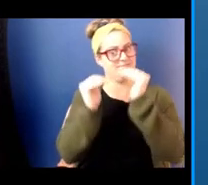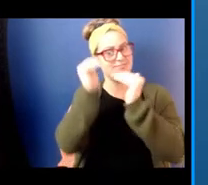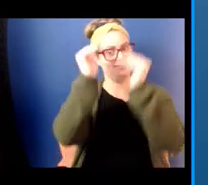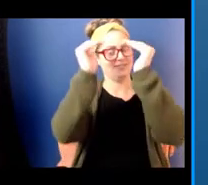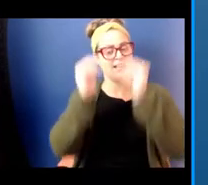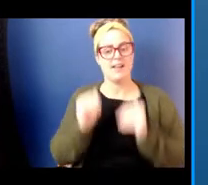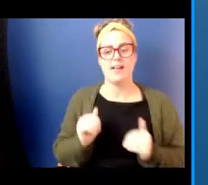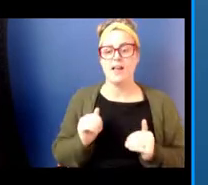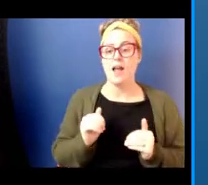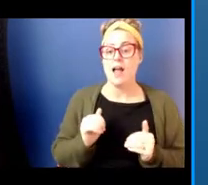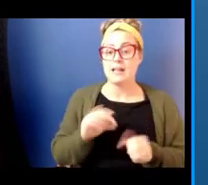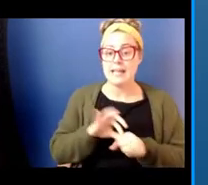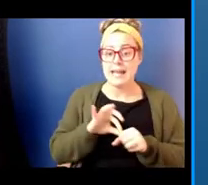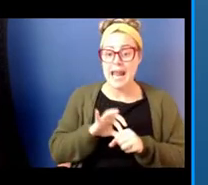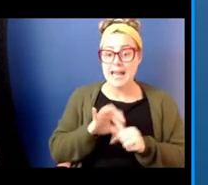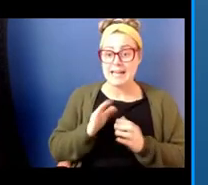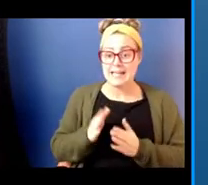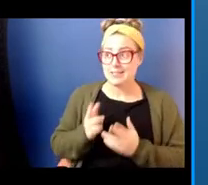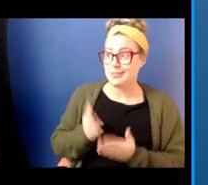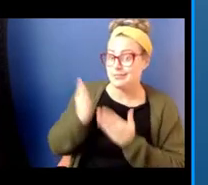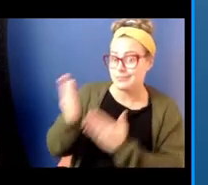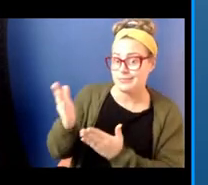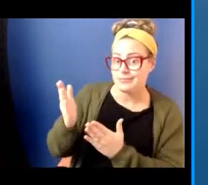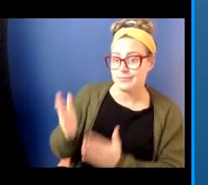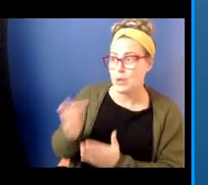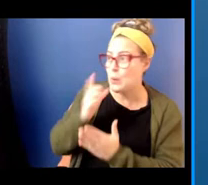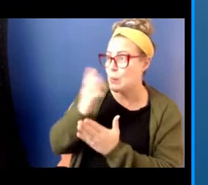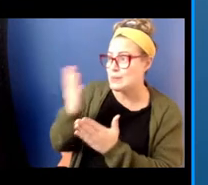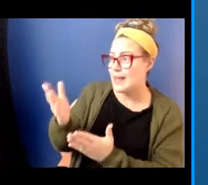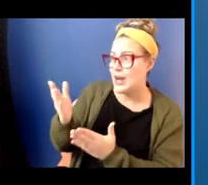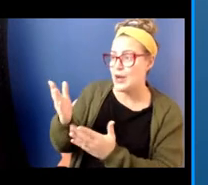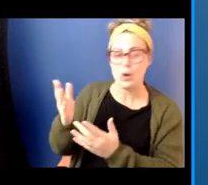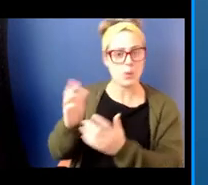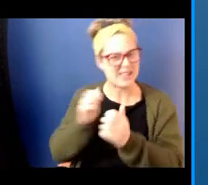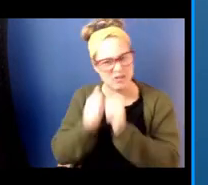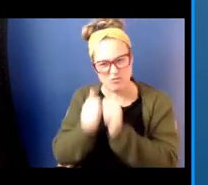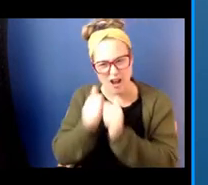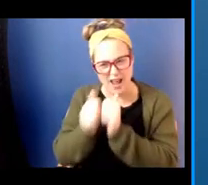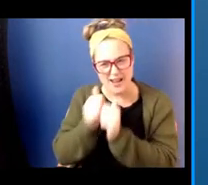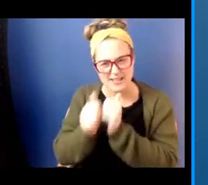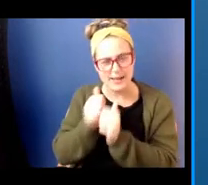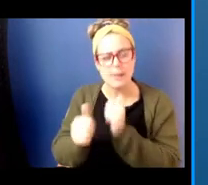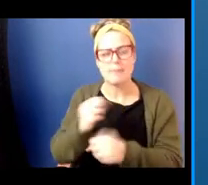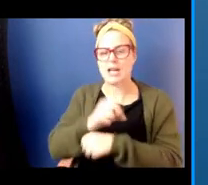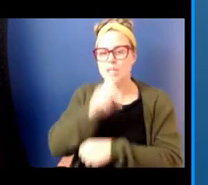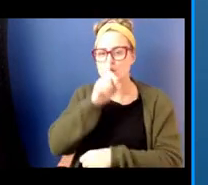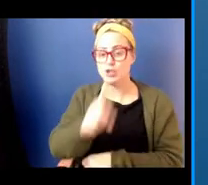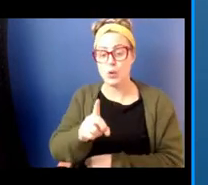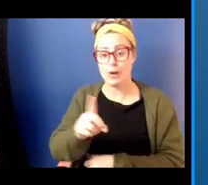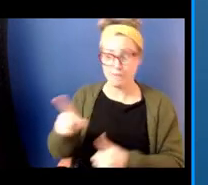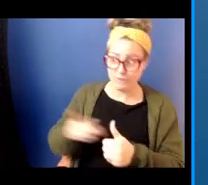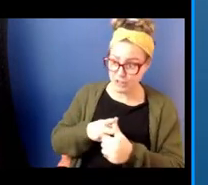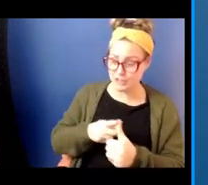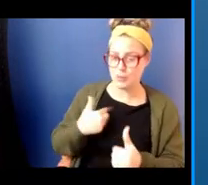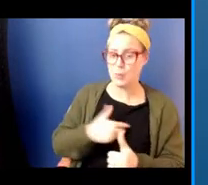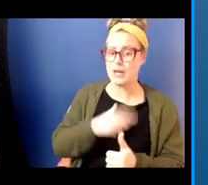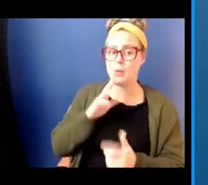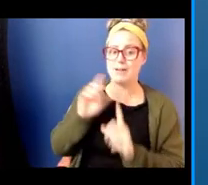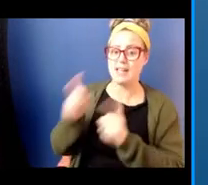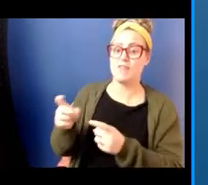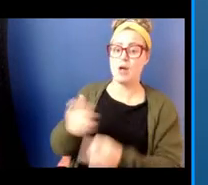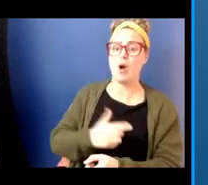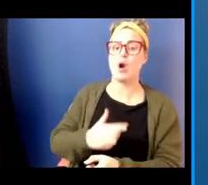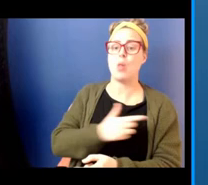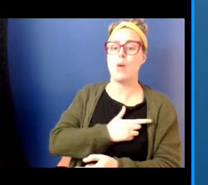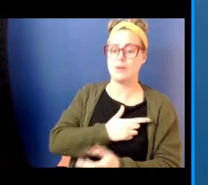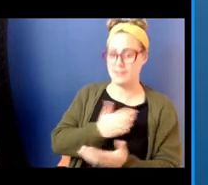first and foremost that they get our loyal base but then they've got to show us that